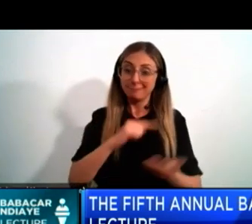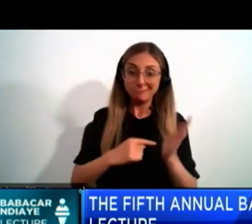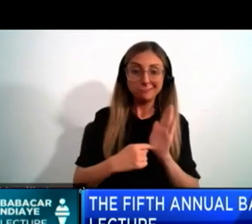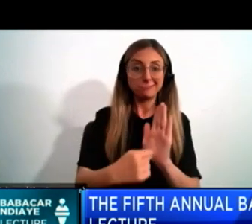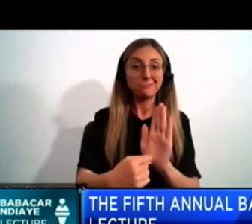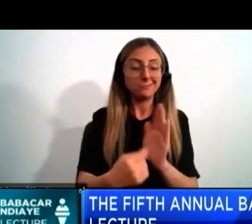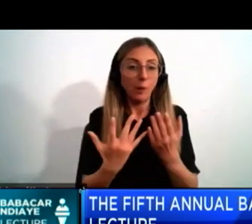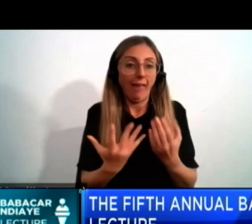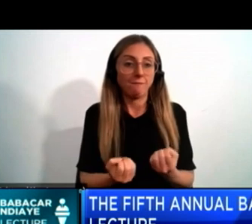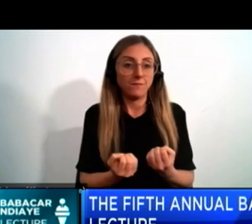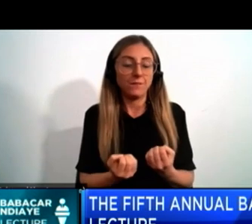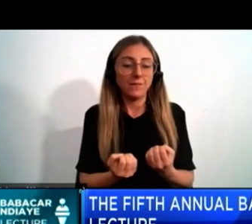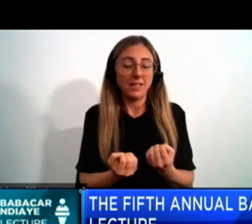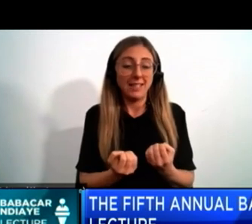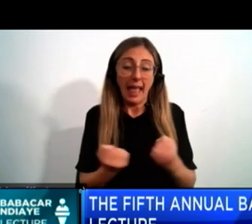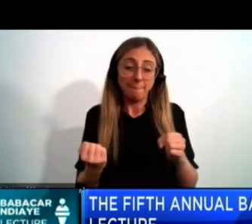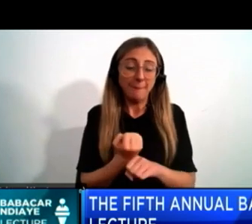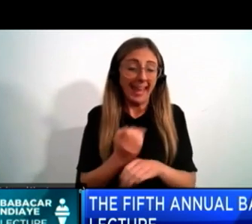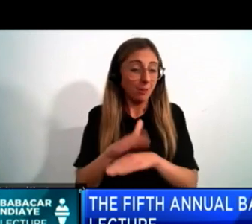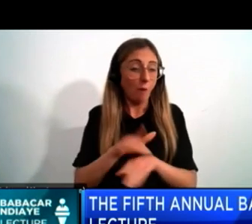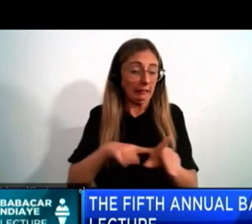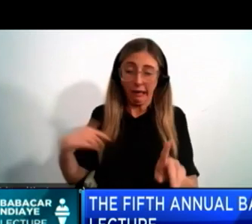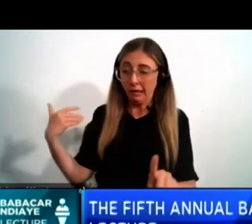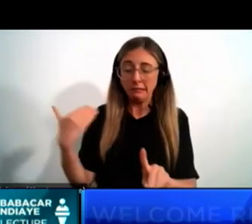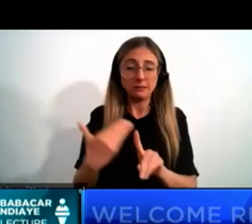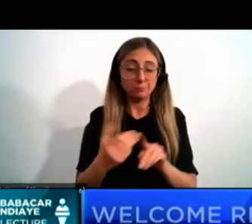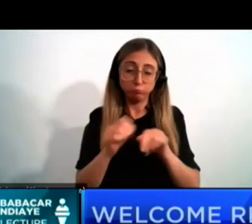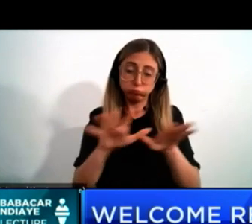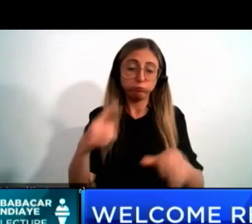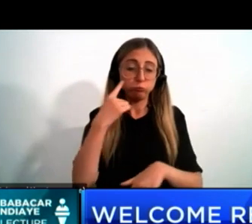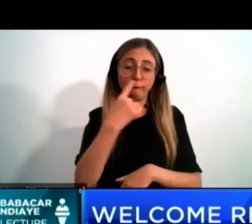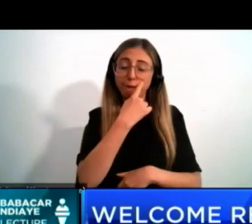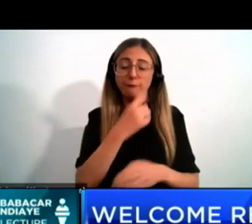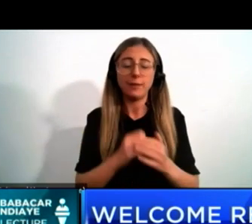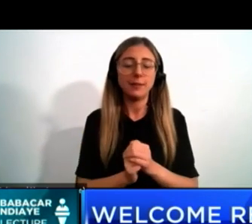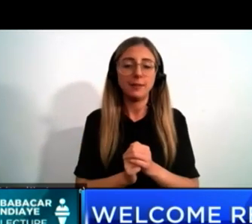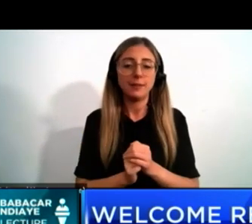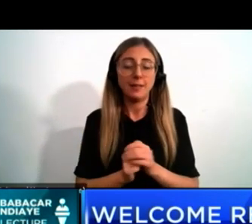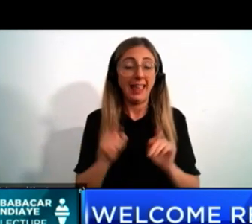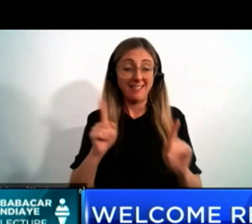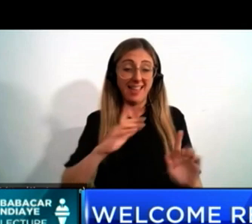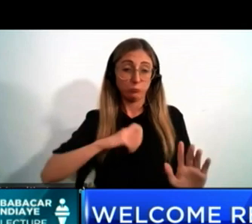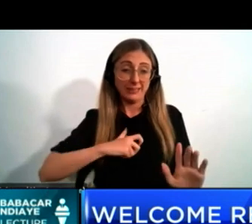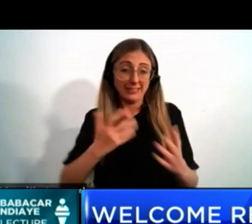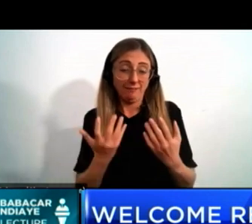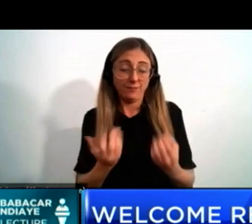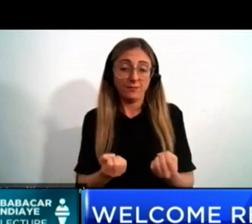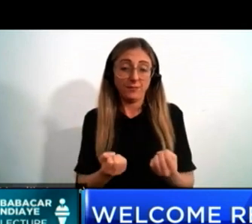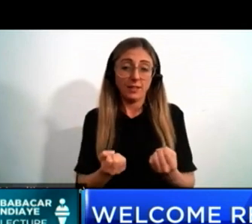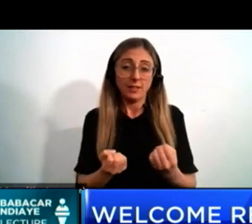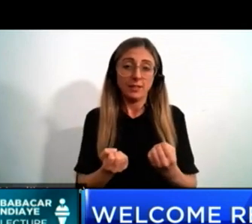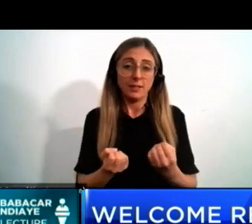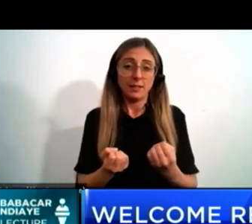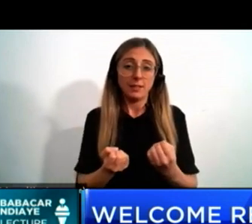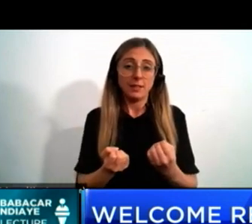those institutions have made over the years. AfCFTA Bank stands today as an